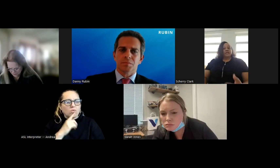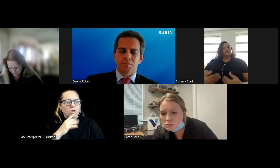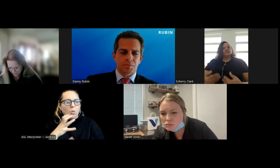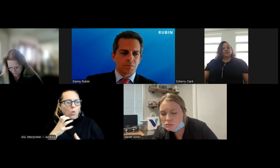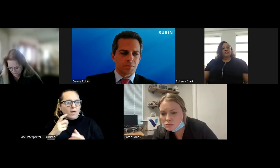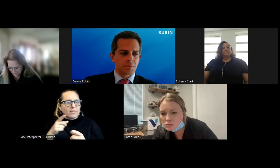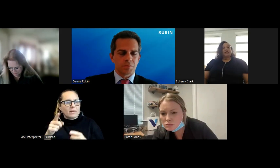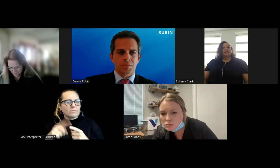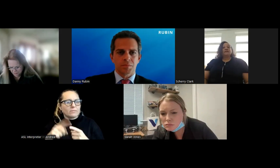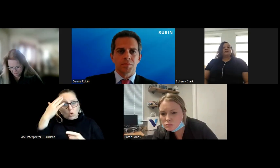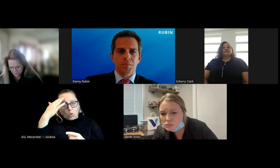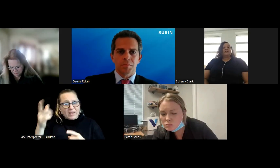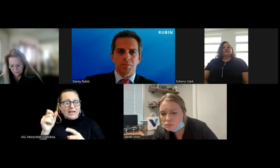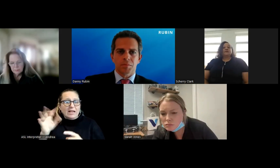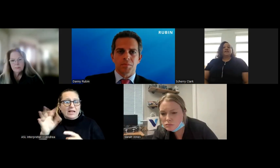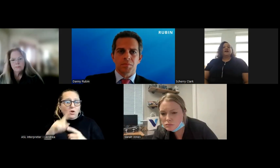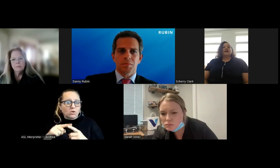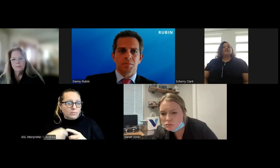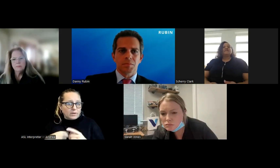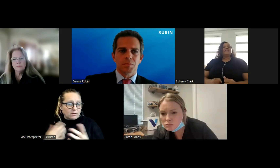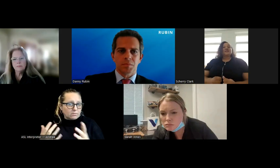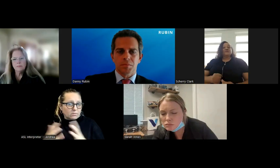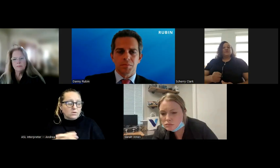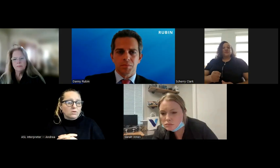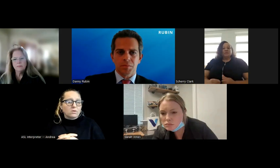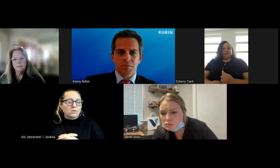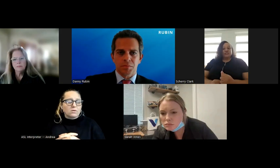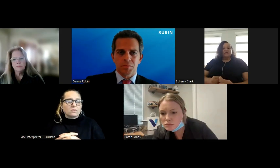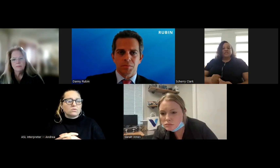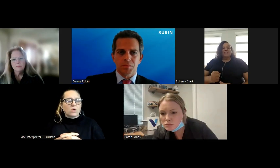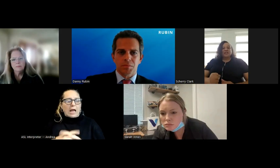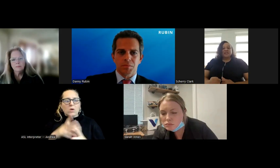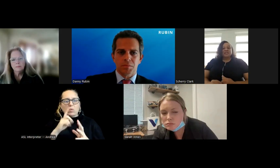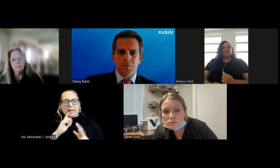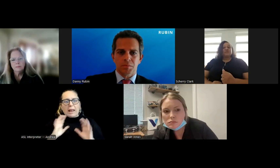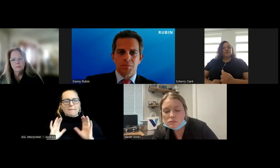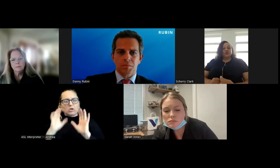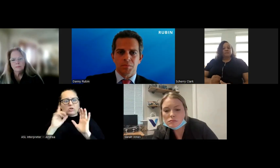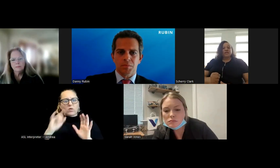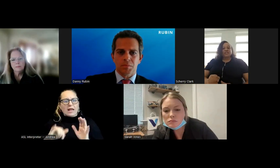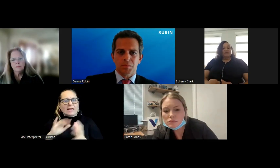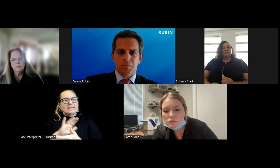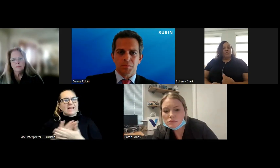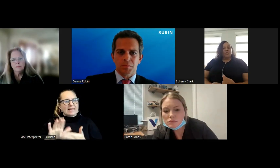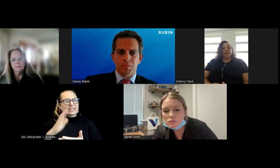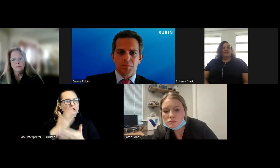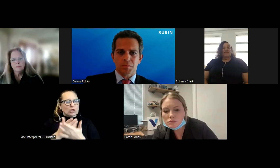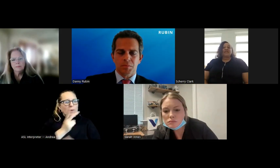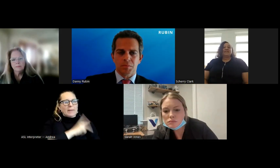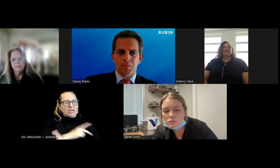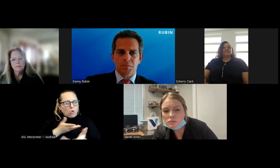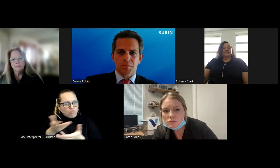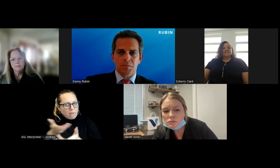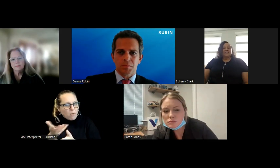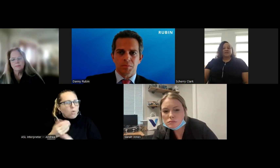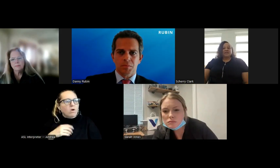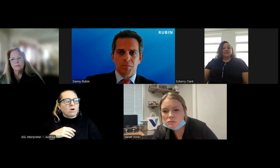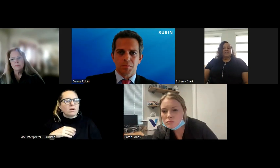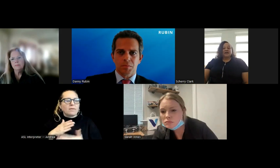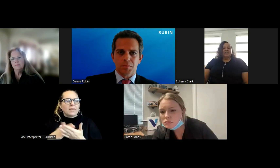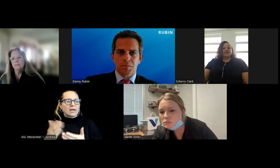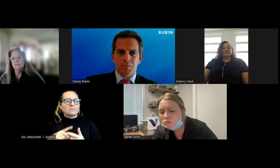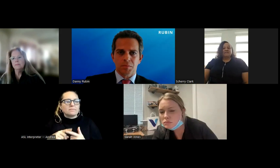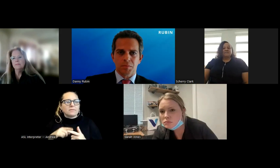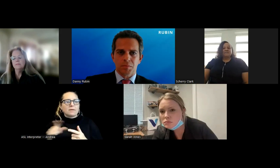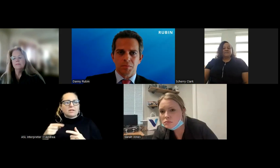know that they can talk to me. So I kind of really push for that nice, good patient rapport. I may say